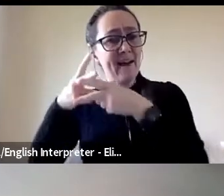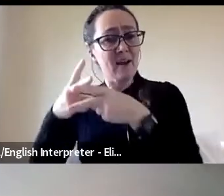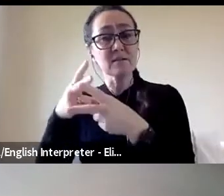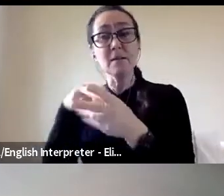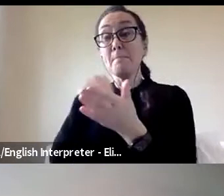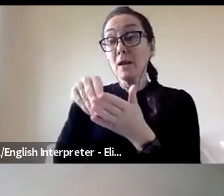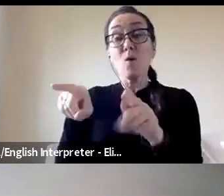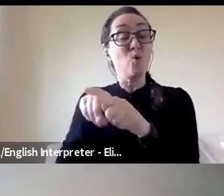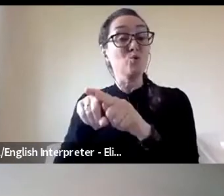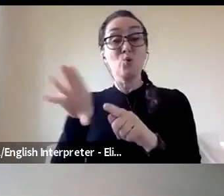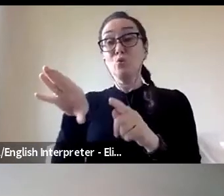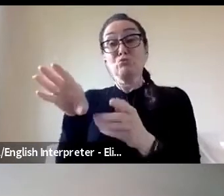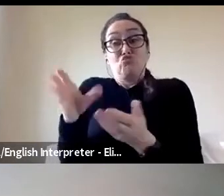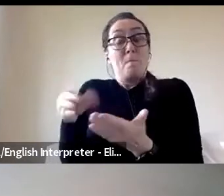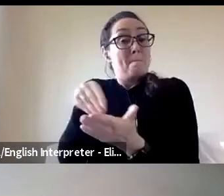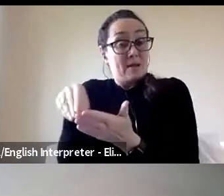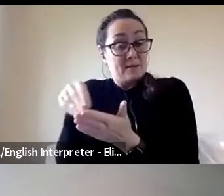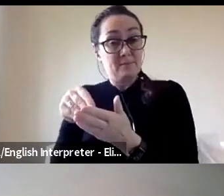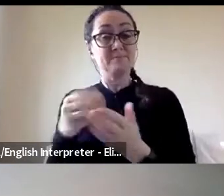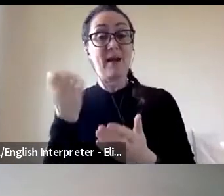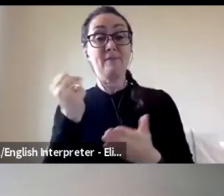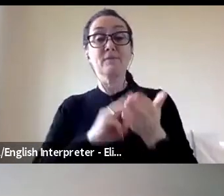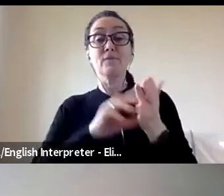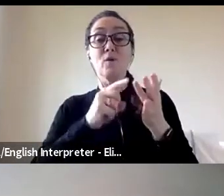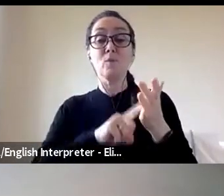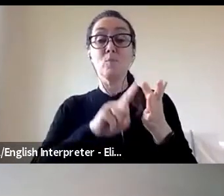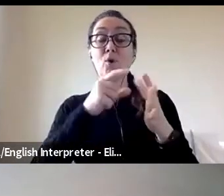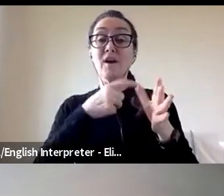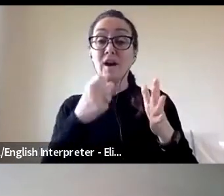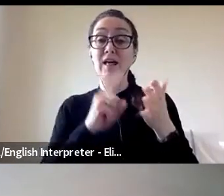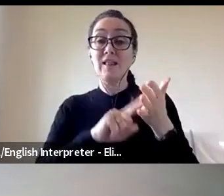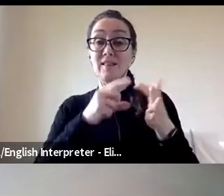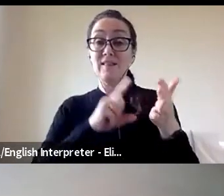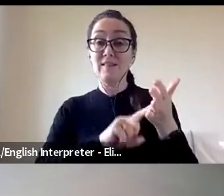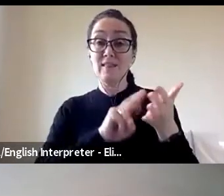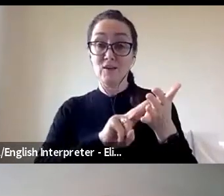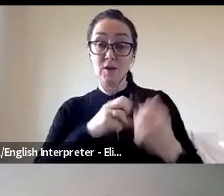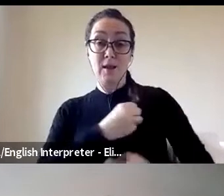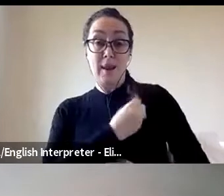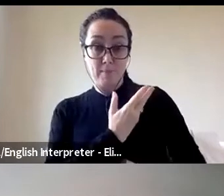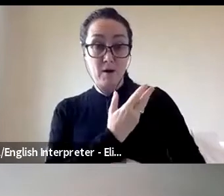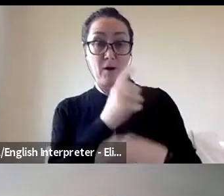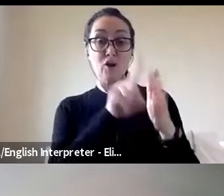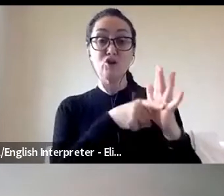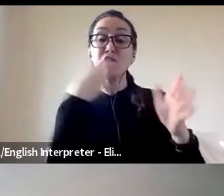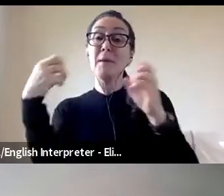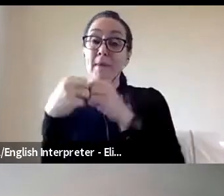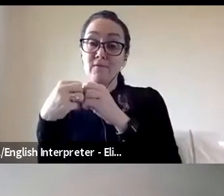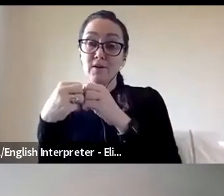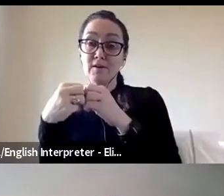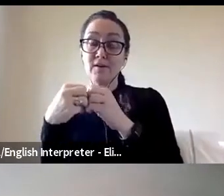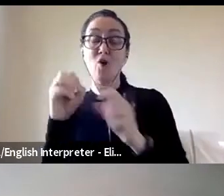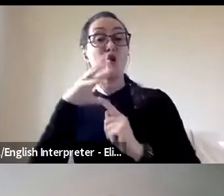our panel today. We have Monica Lennon from the Scottish Labour Party, Jeremy Balfour from the Scottish